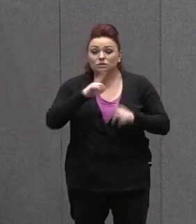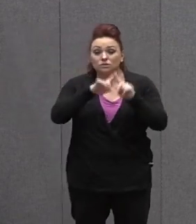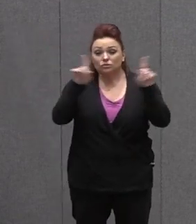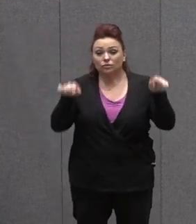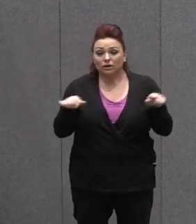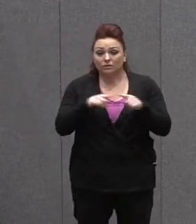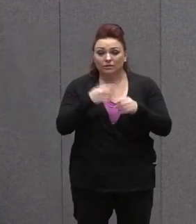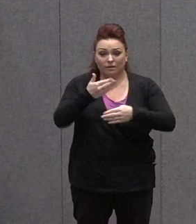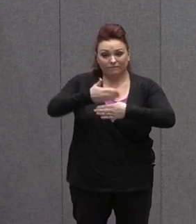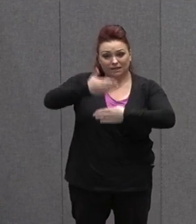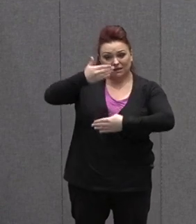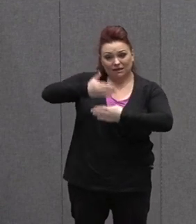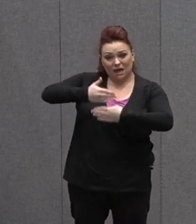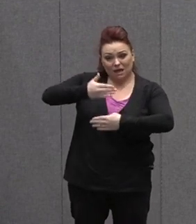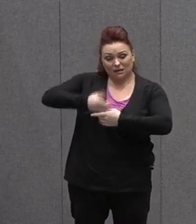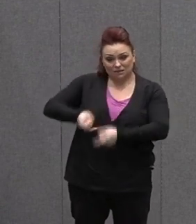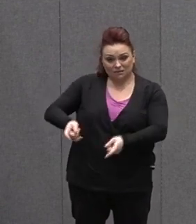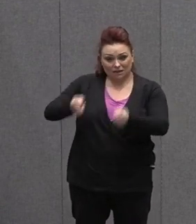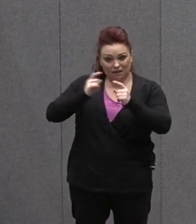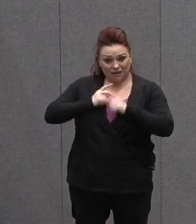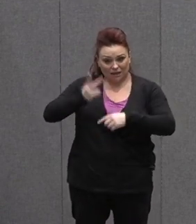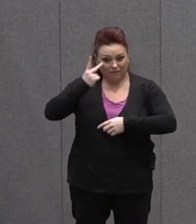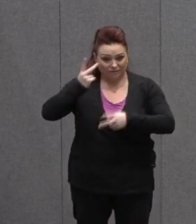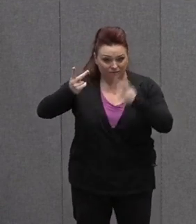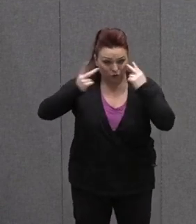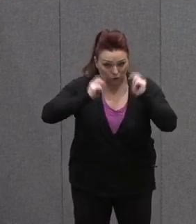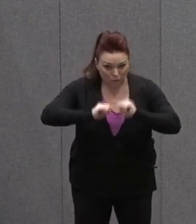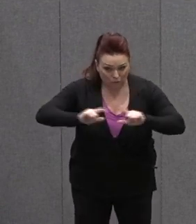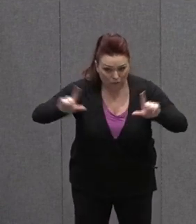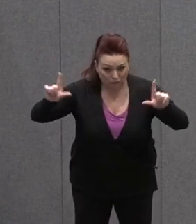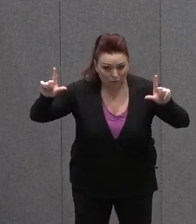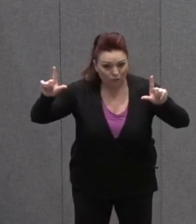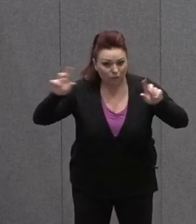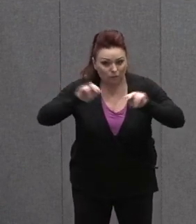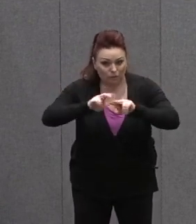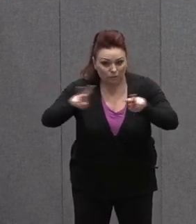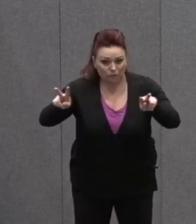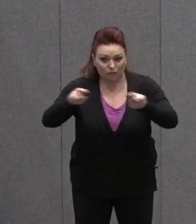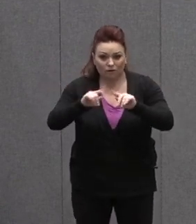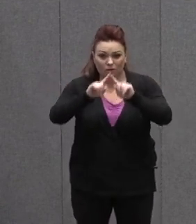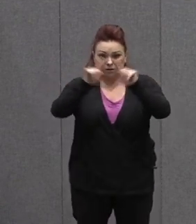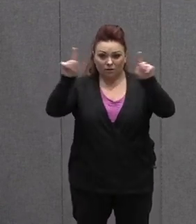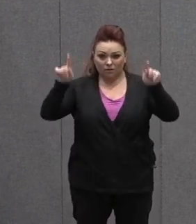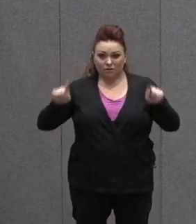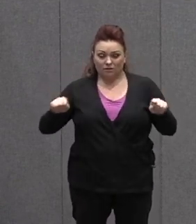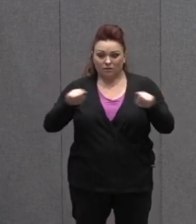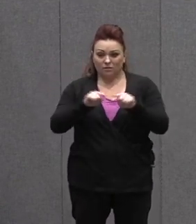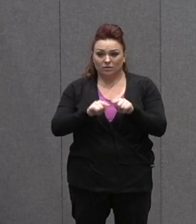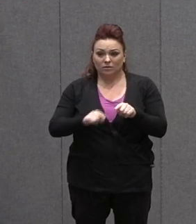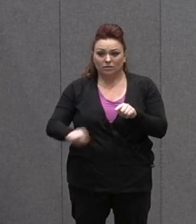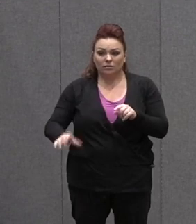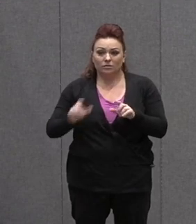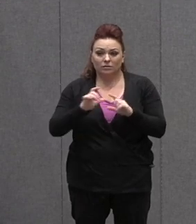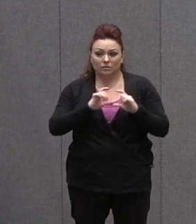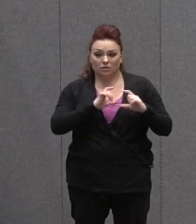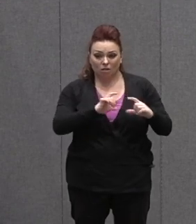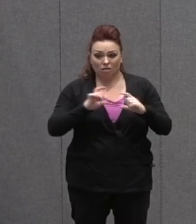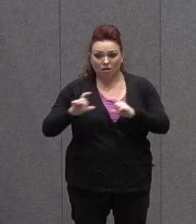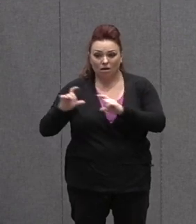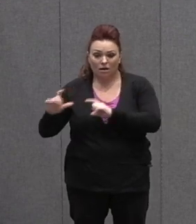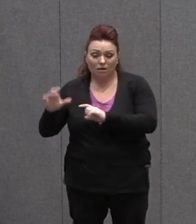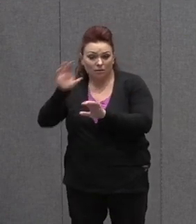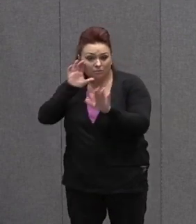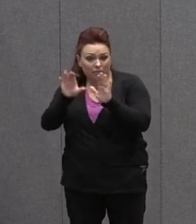Squares are ventanas that give a view. Square is my clock and my photos too.